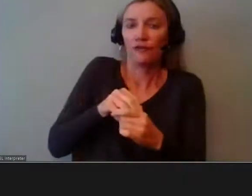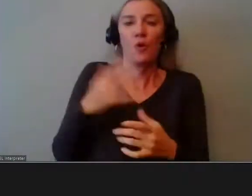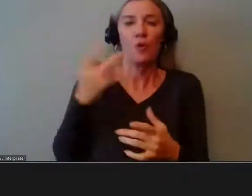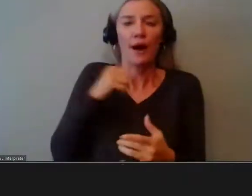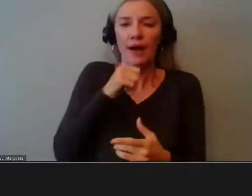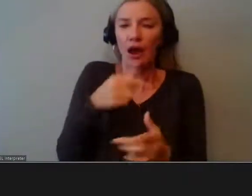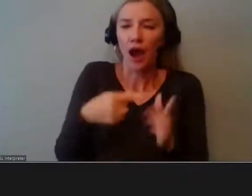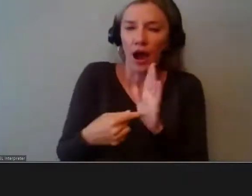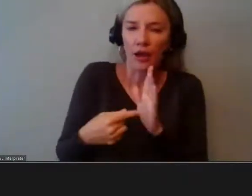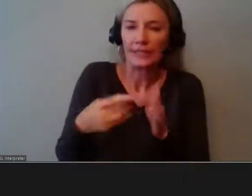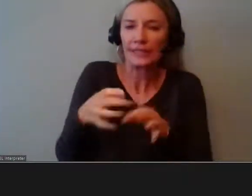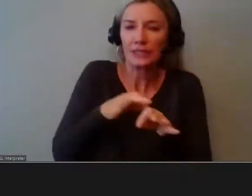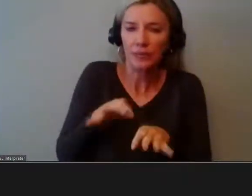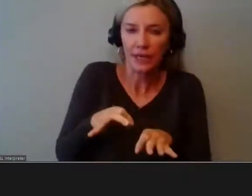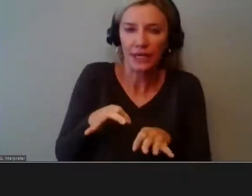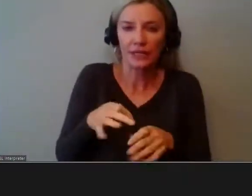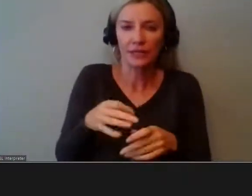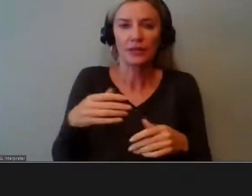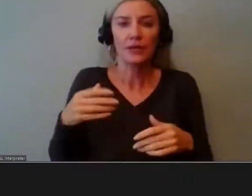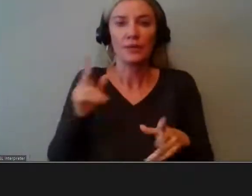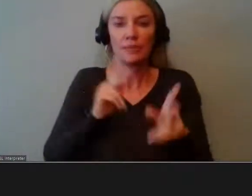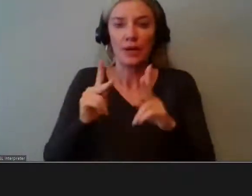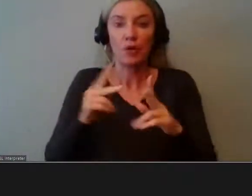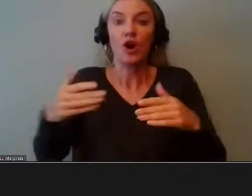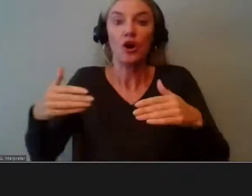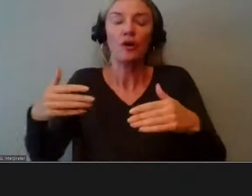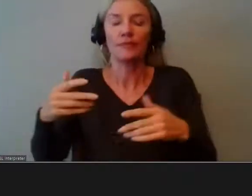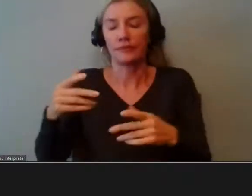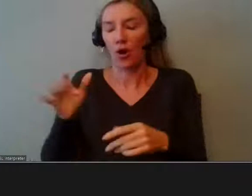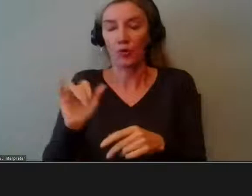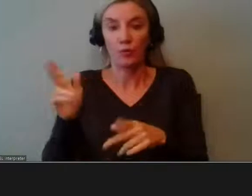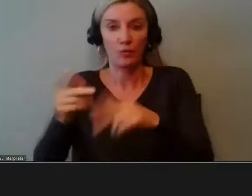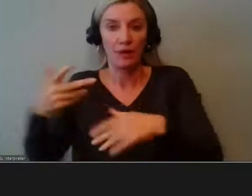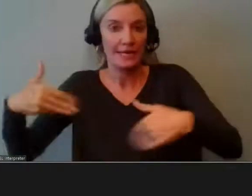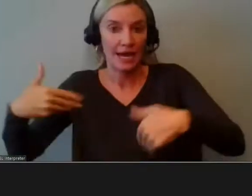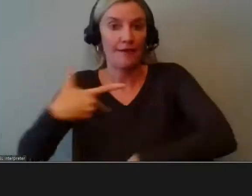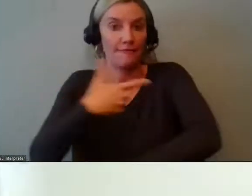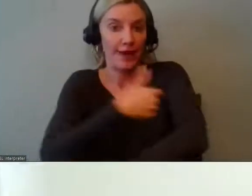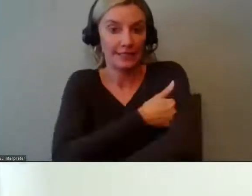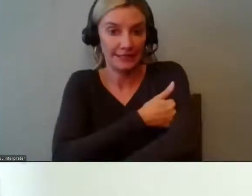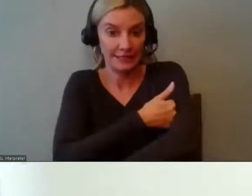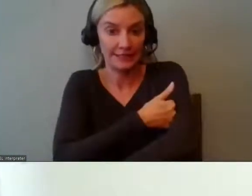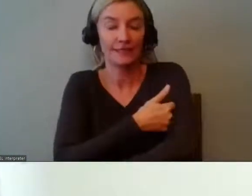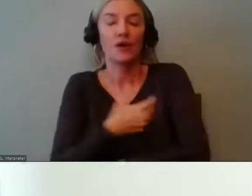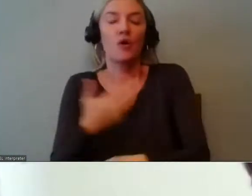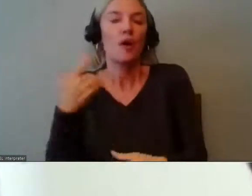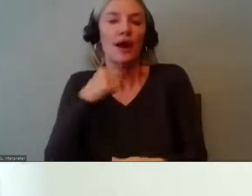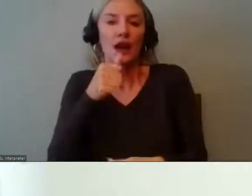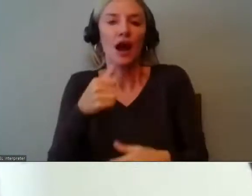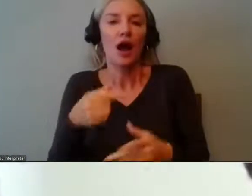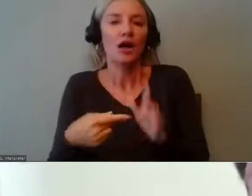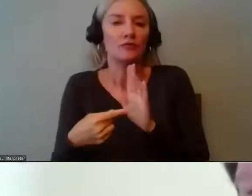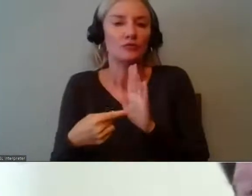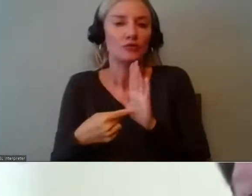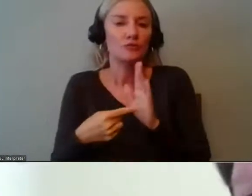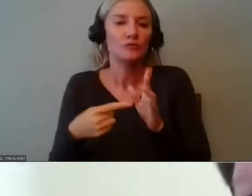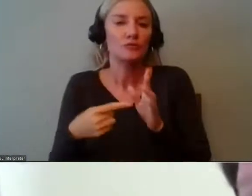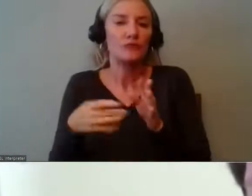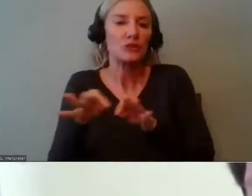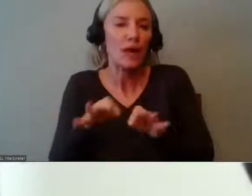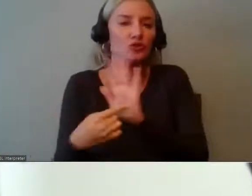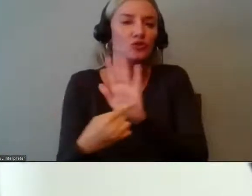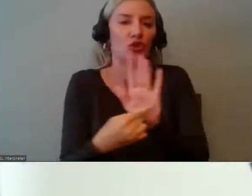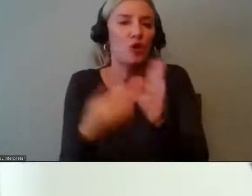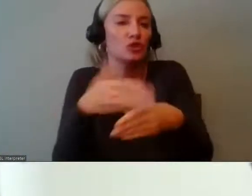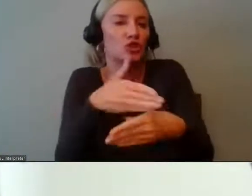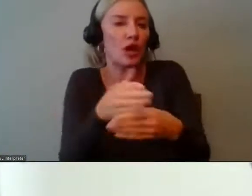both vaccinated and unvaccinated? Well, I think the question has been, if